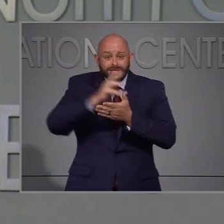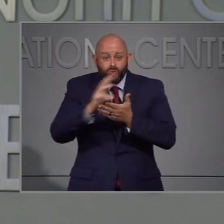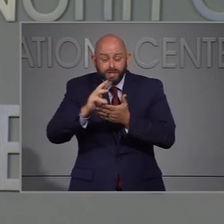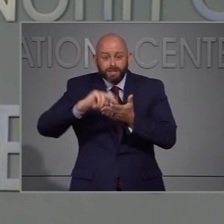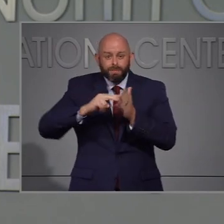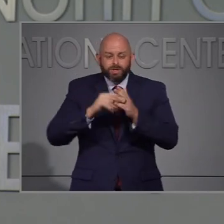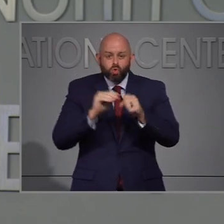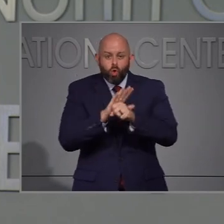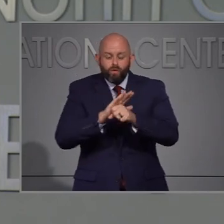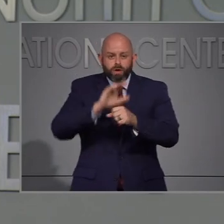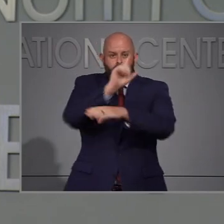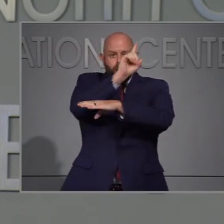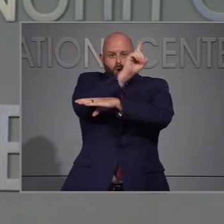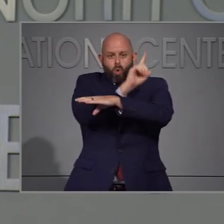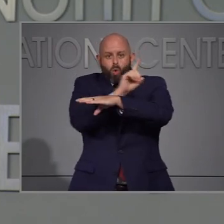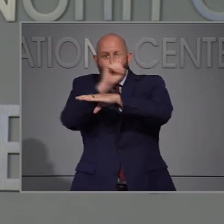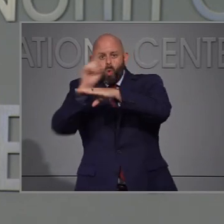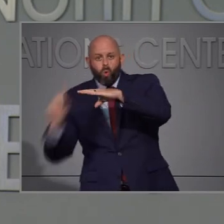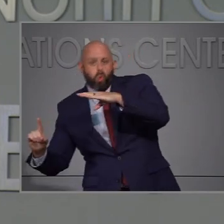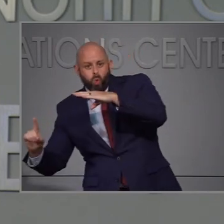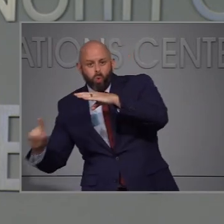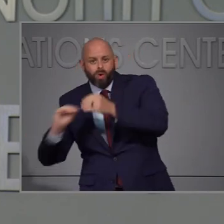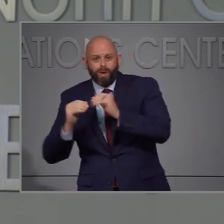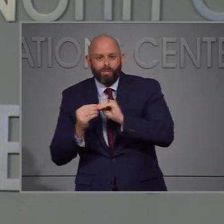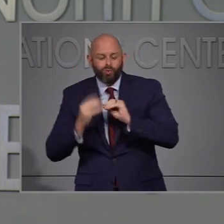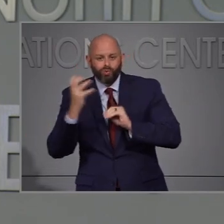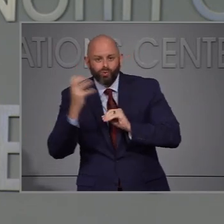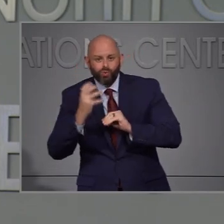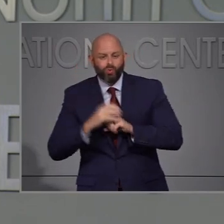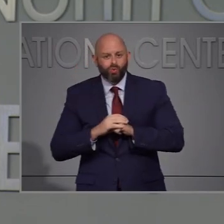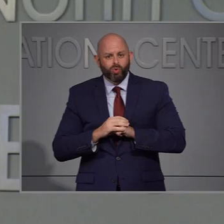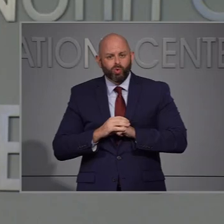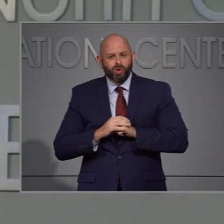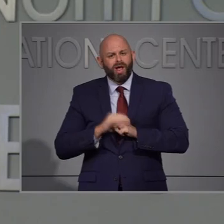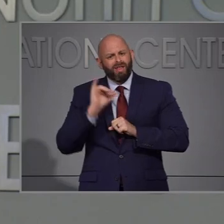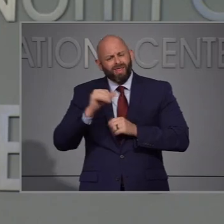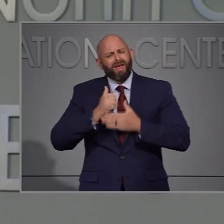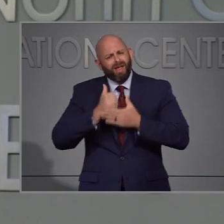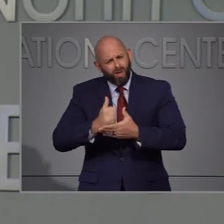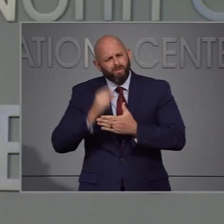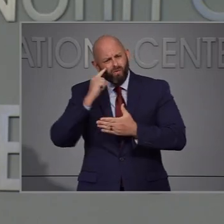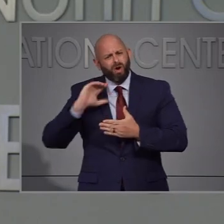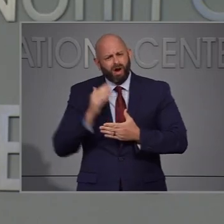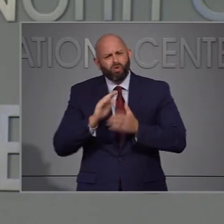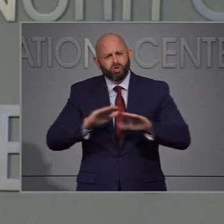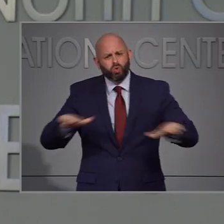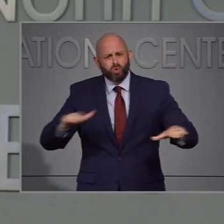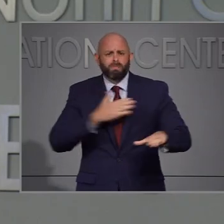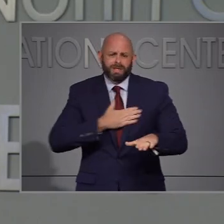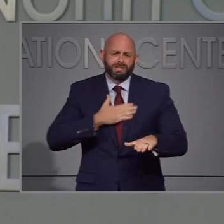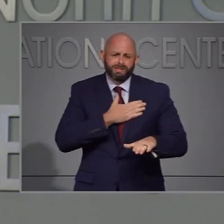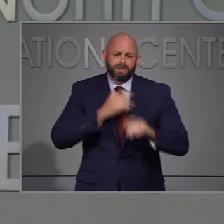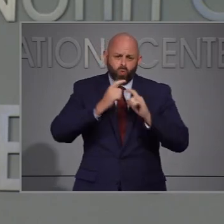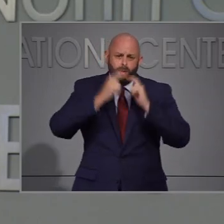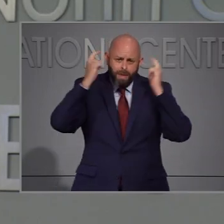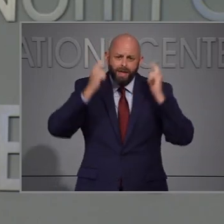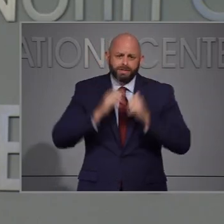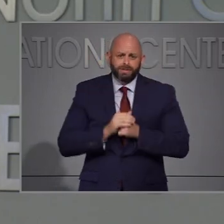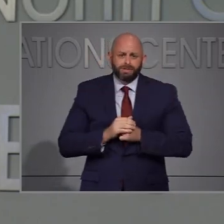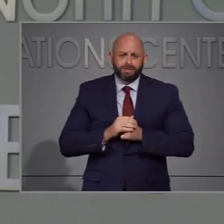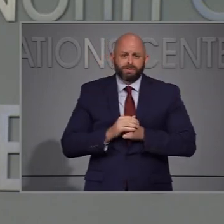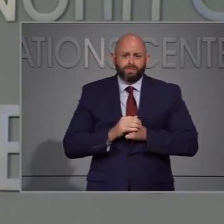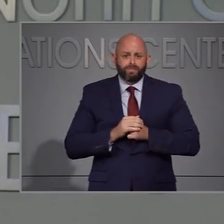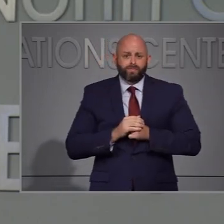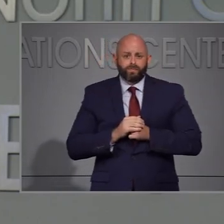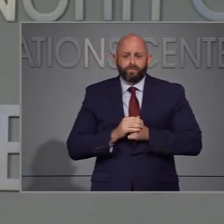this virus into the ground. Let's do that for our children, if nothing else. I'd